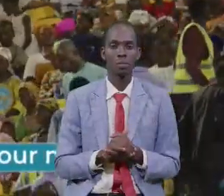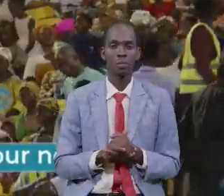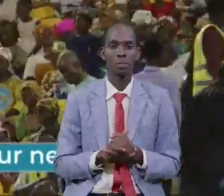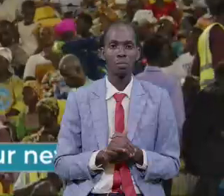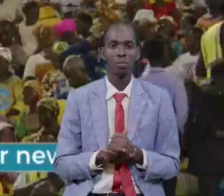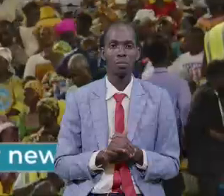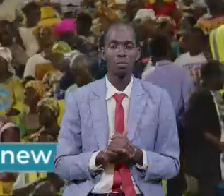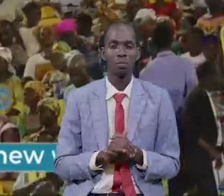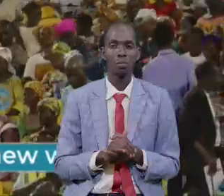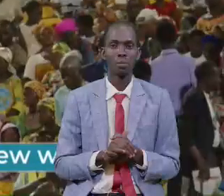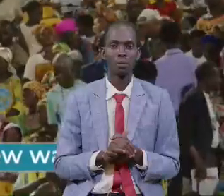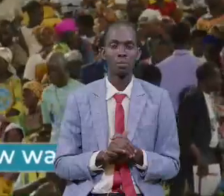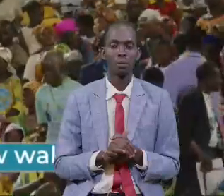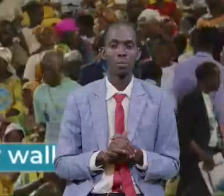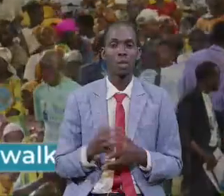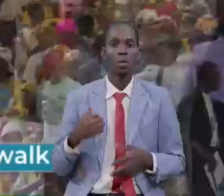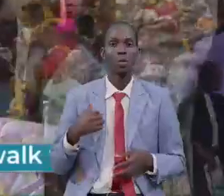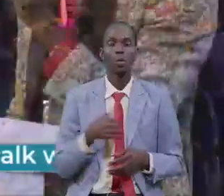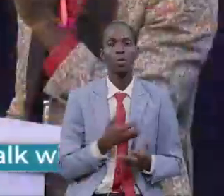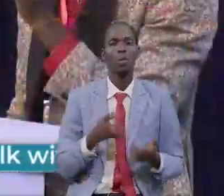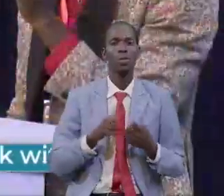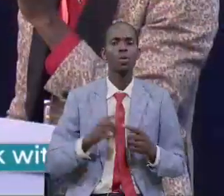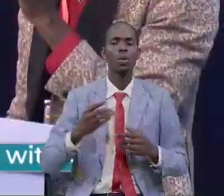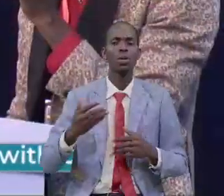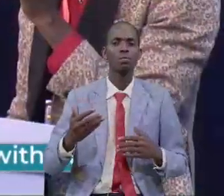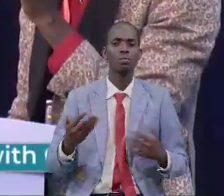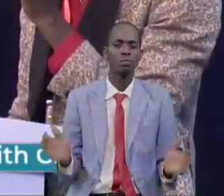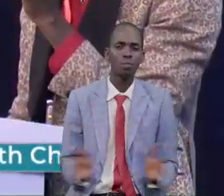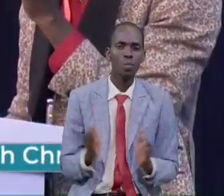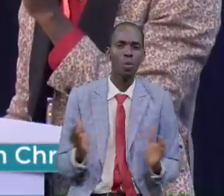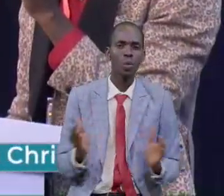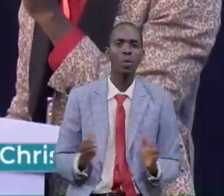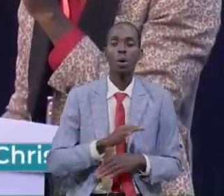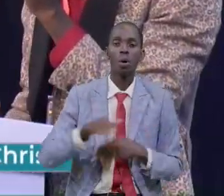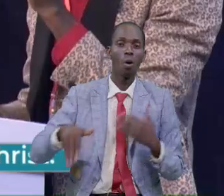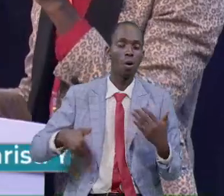We want to encourage all of us